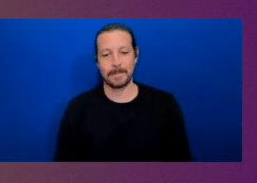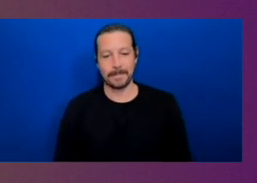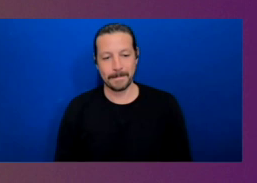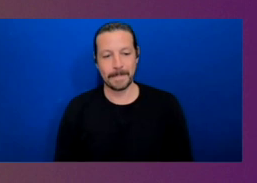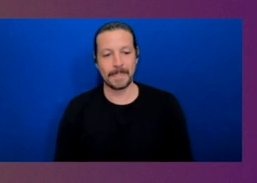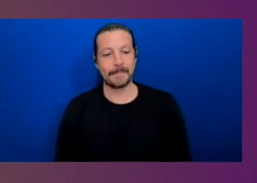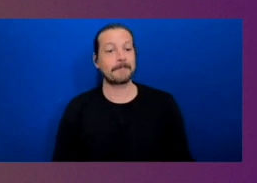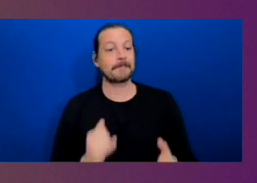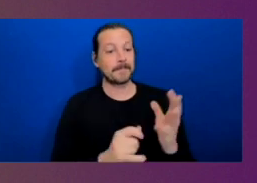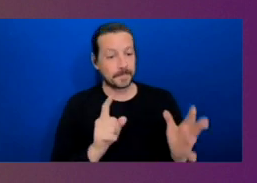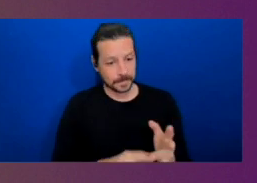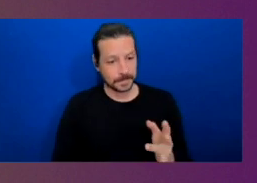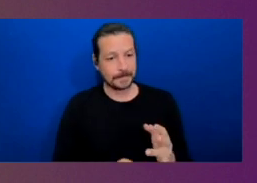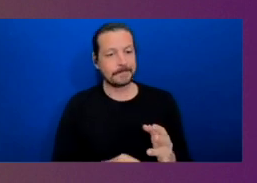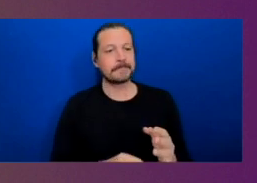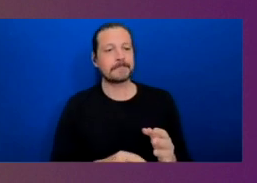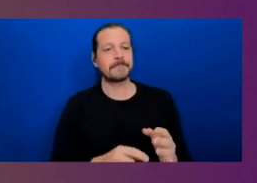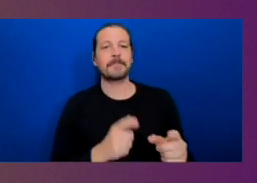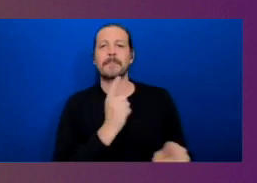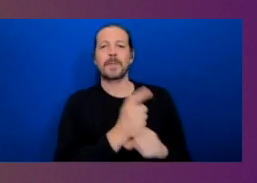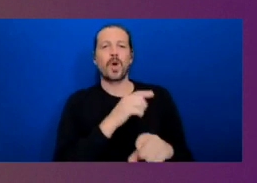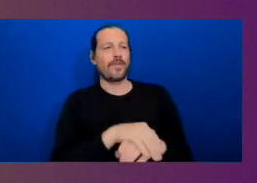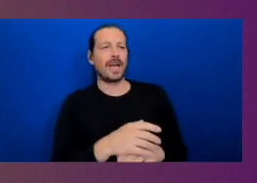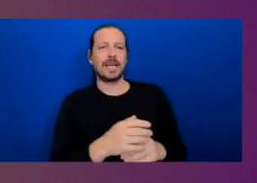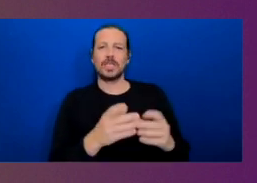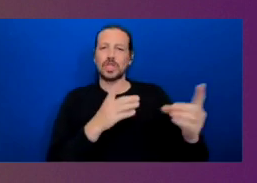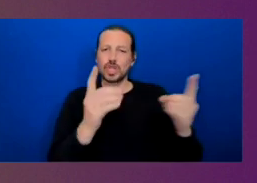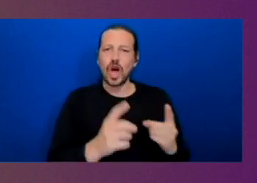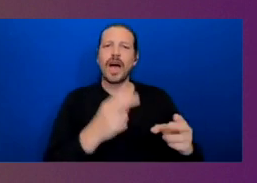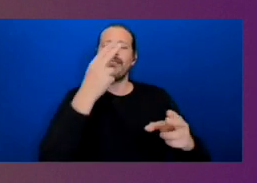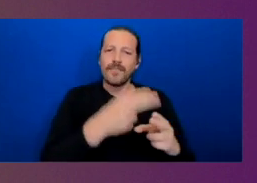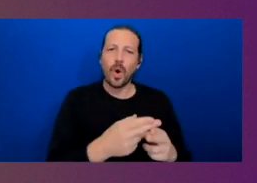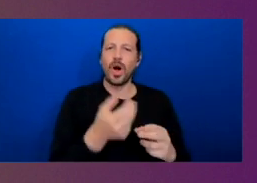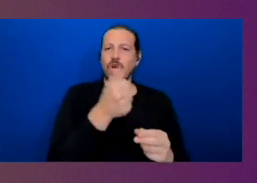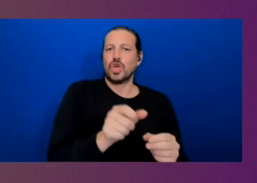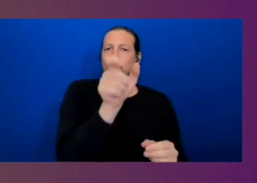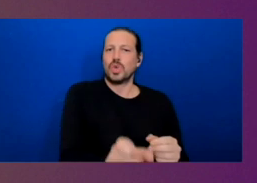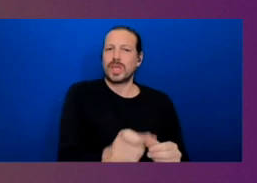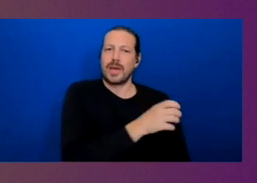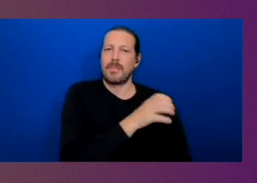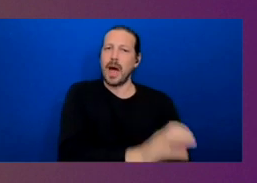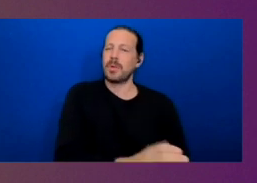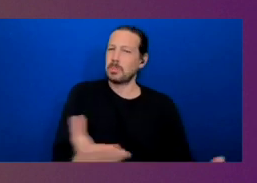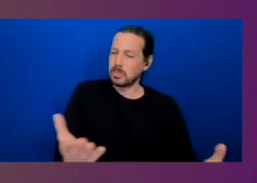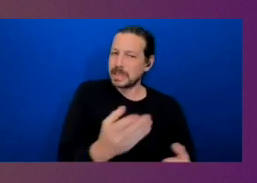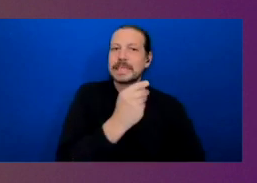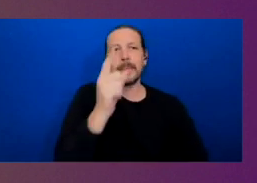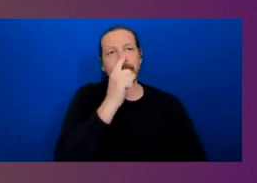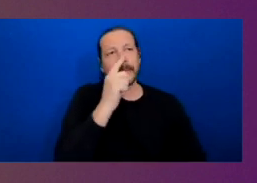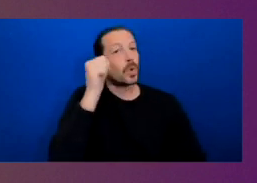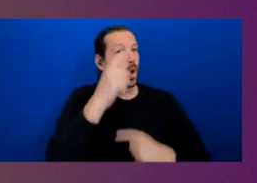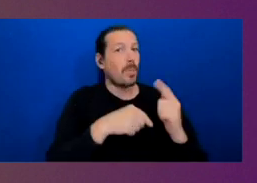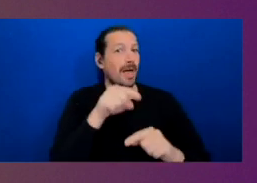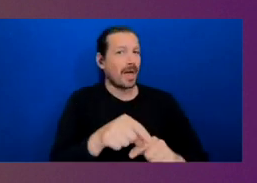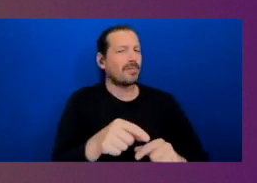So this concept of design for user empowerment might be a familiar term to some people, but perhaps it isn't a well-known term